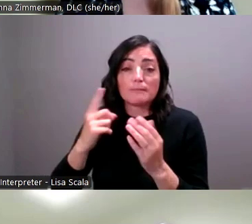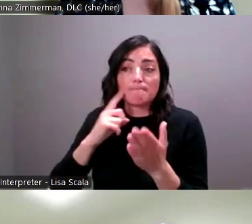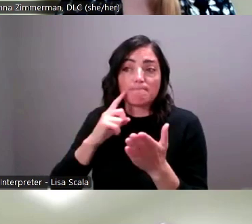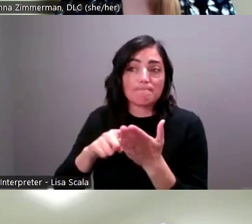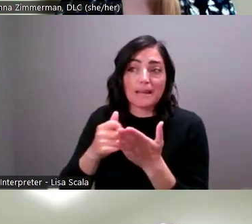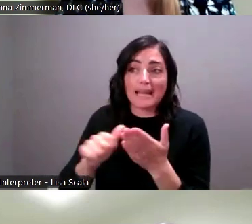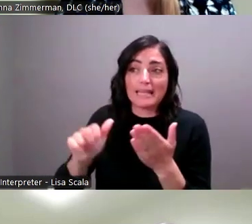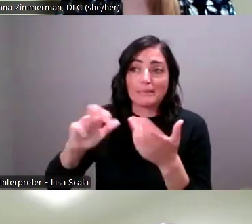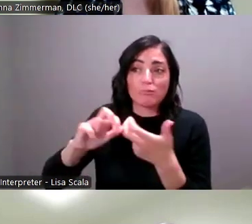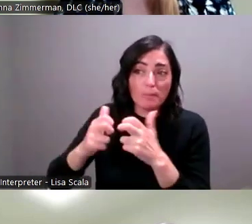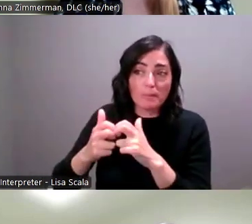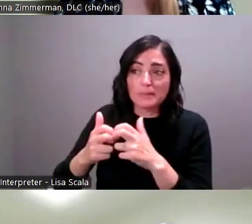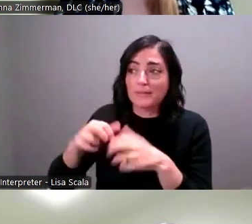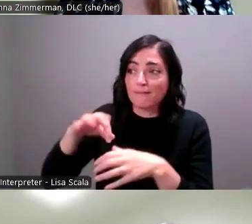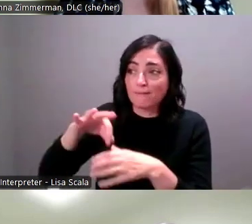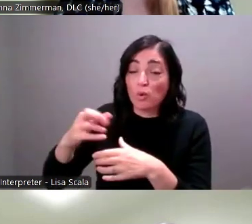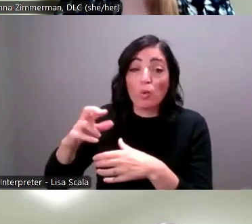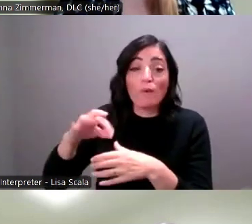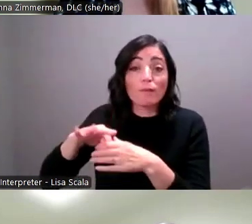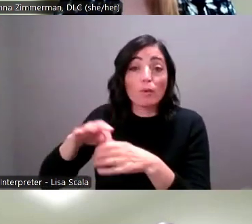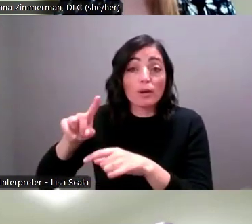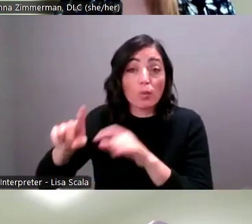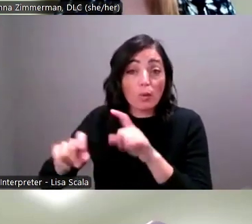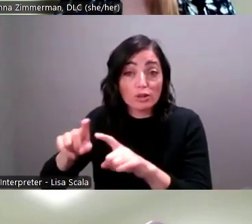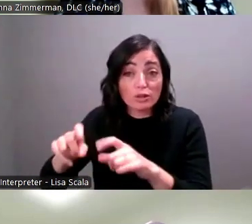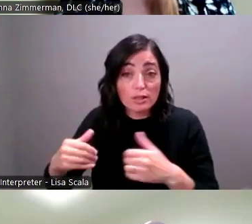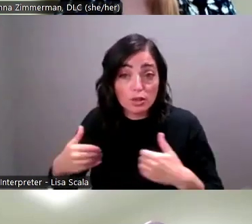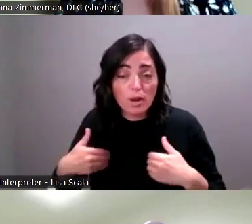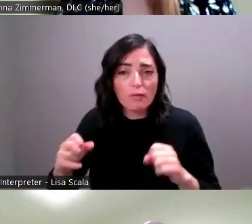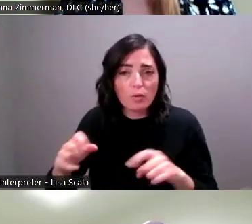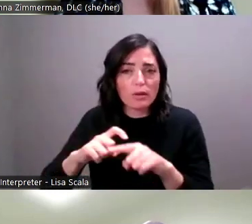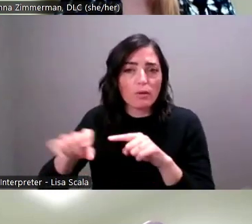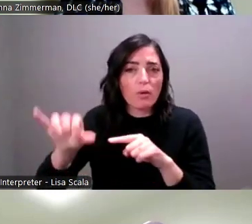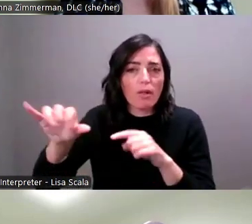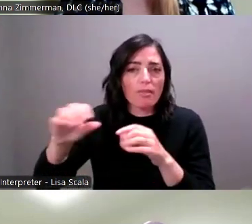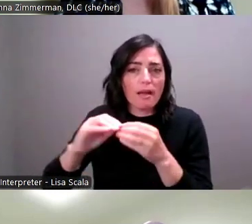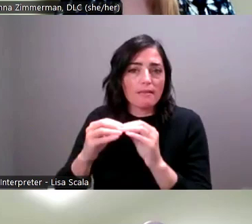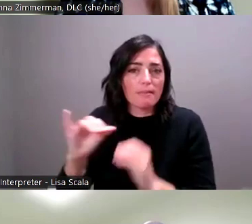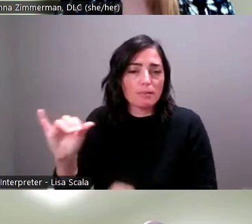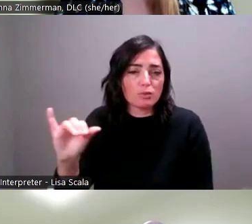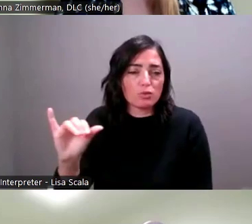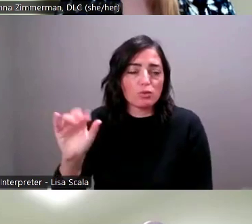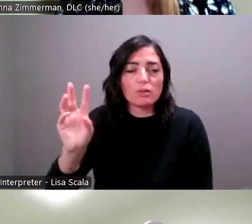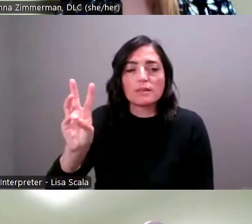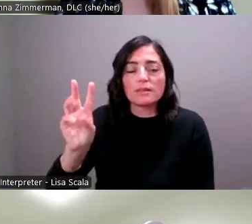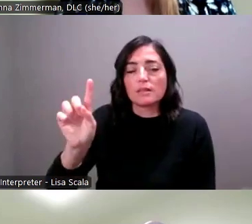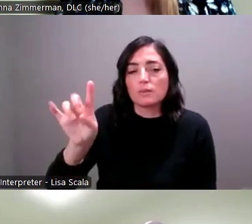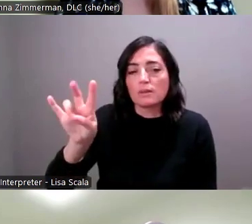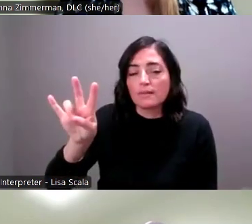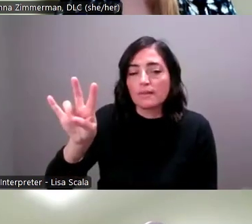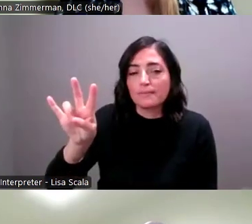issues voting, or if you have voting questions. You can call